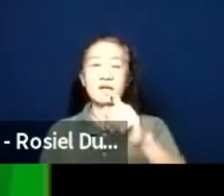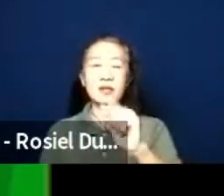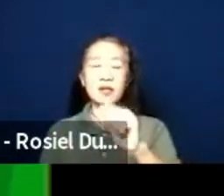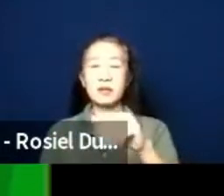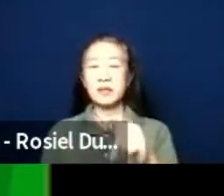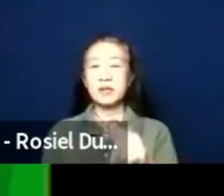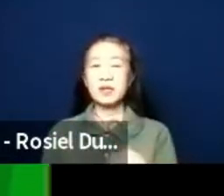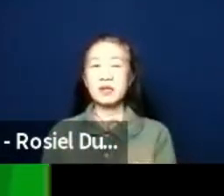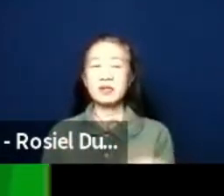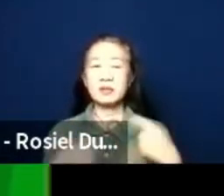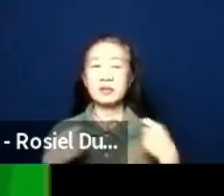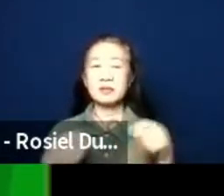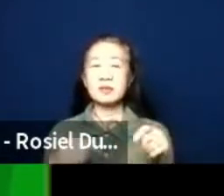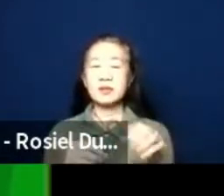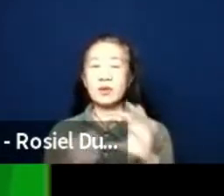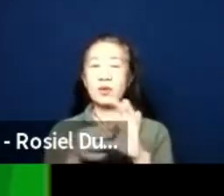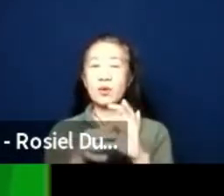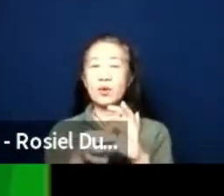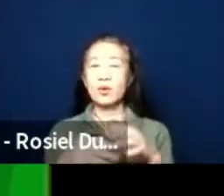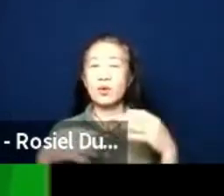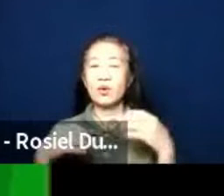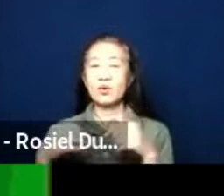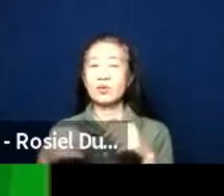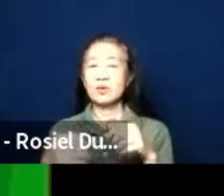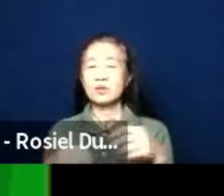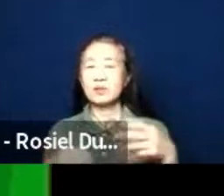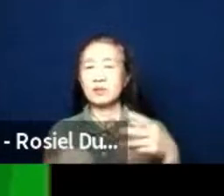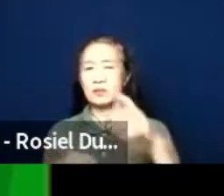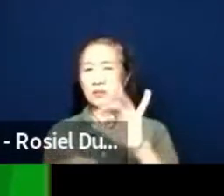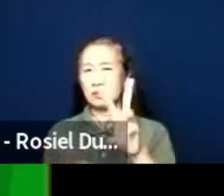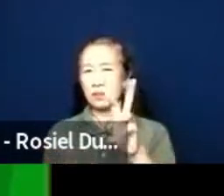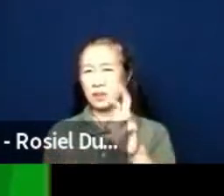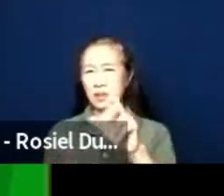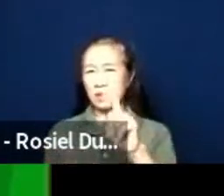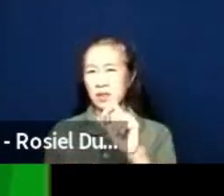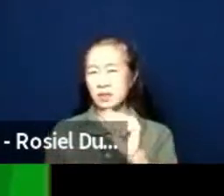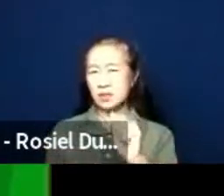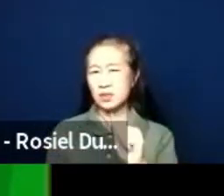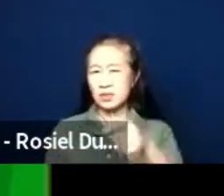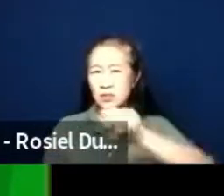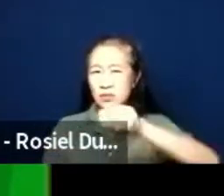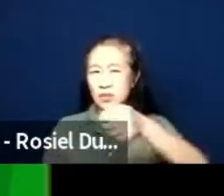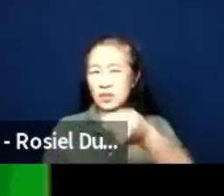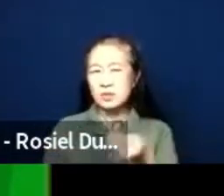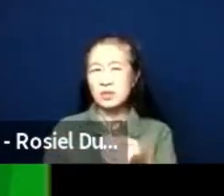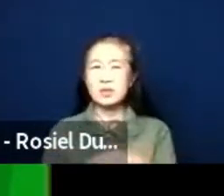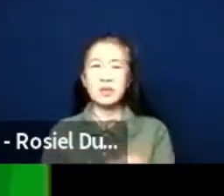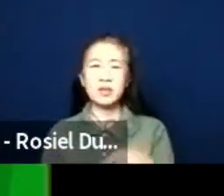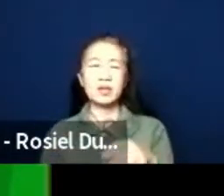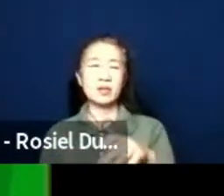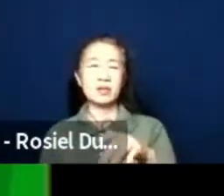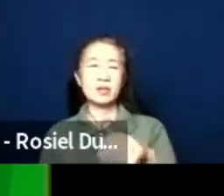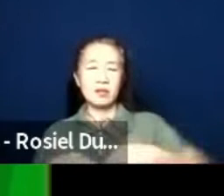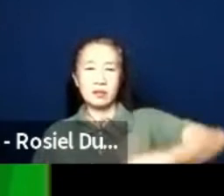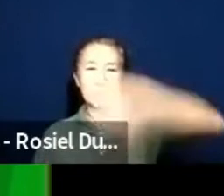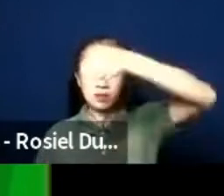Moist towelettes or toiletries. Wrench or pliers to turn off utilities. Manual can opener, local